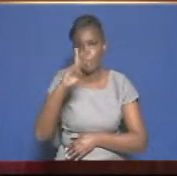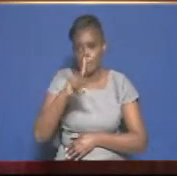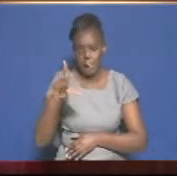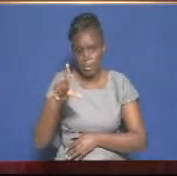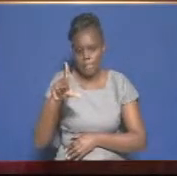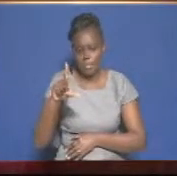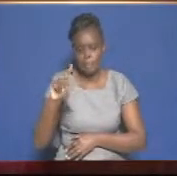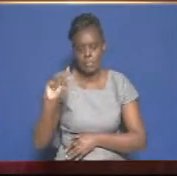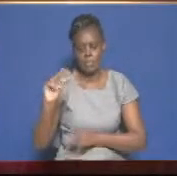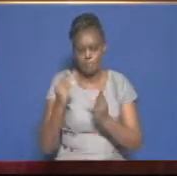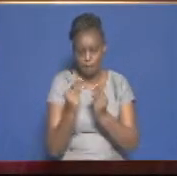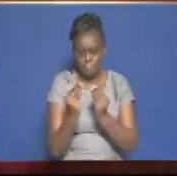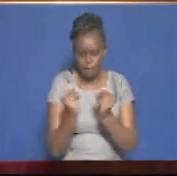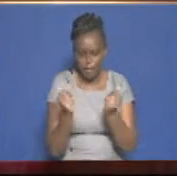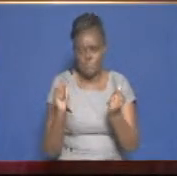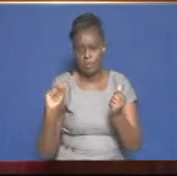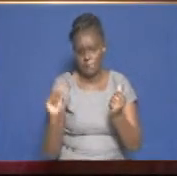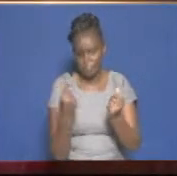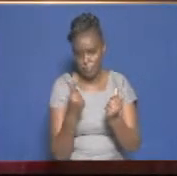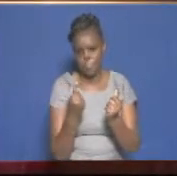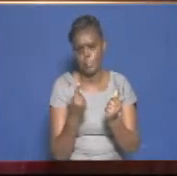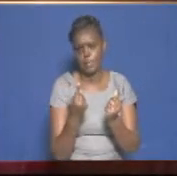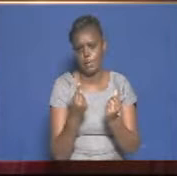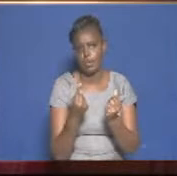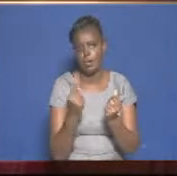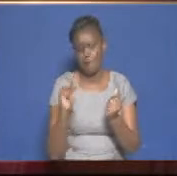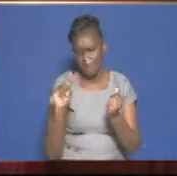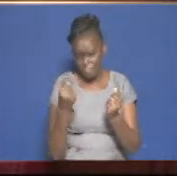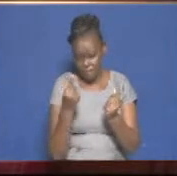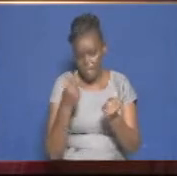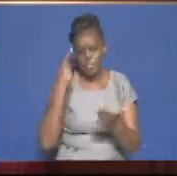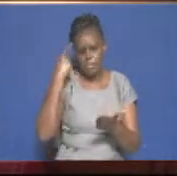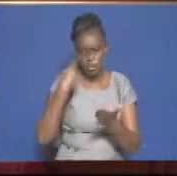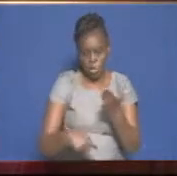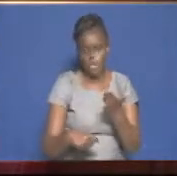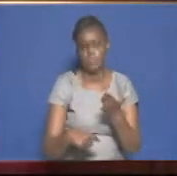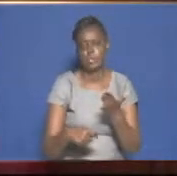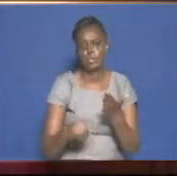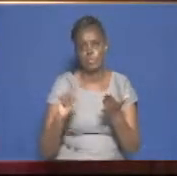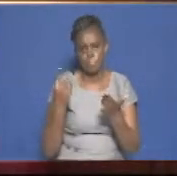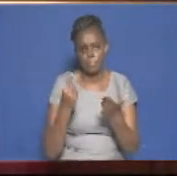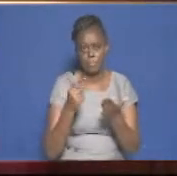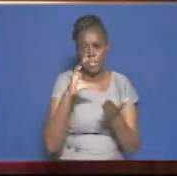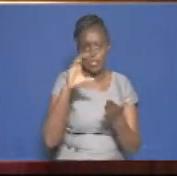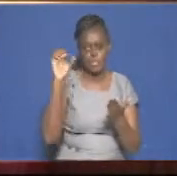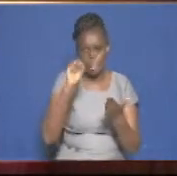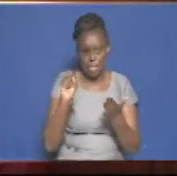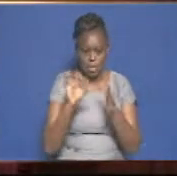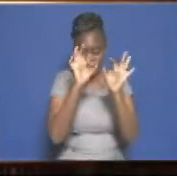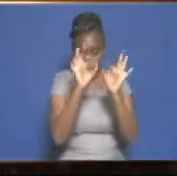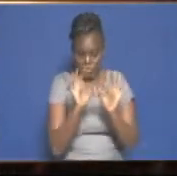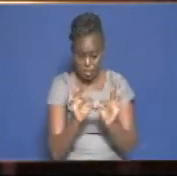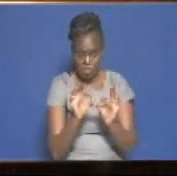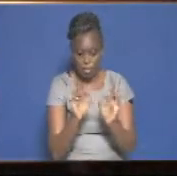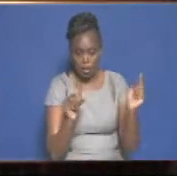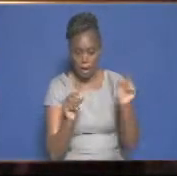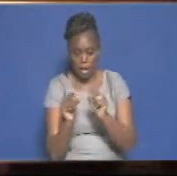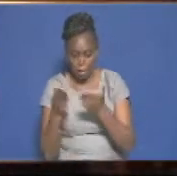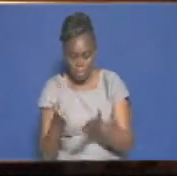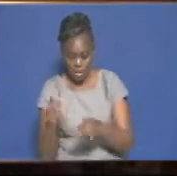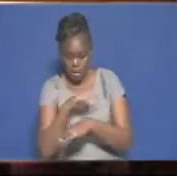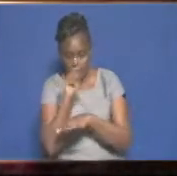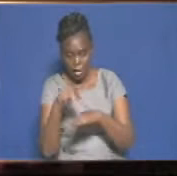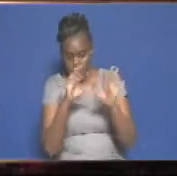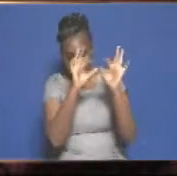Speaker, pending bills must be put as the first charge, because when the CS Treasury comes here, National